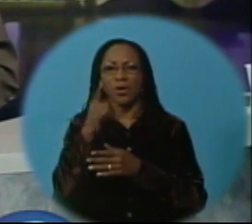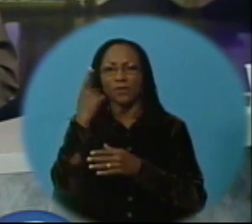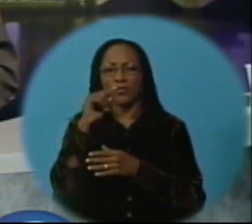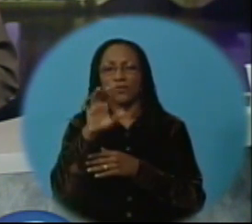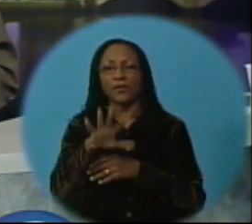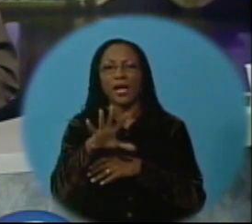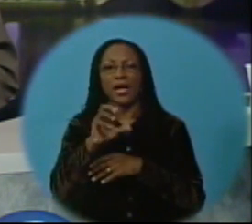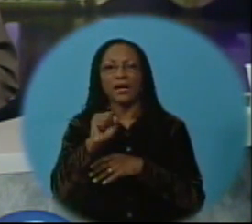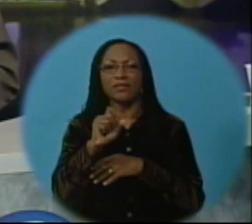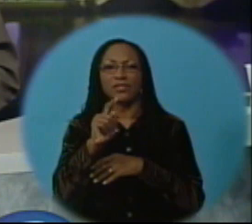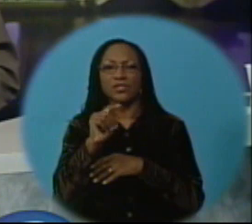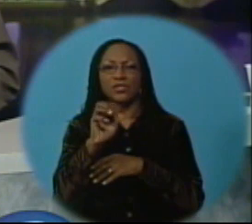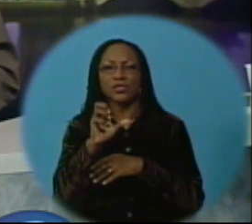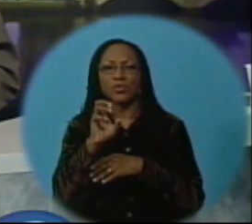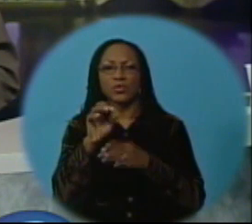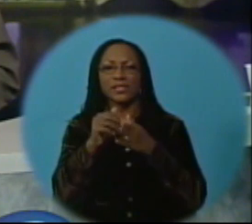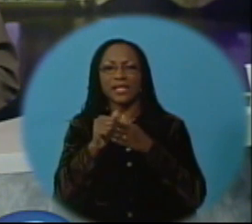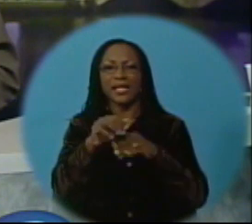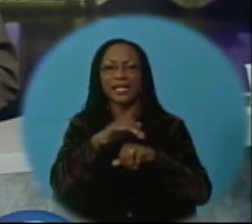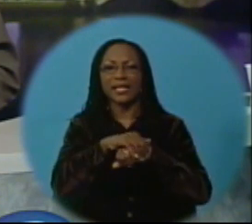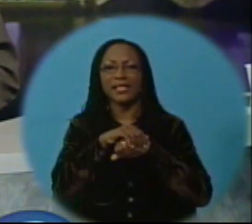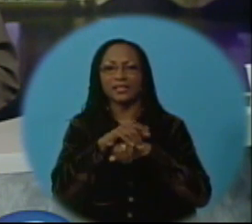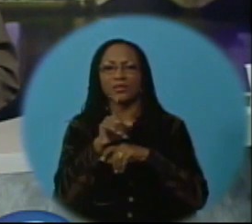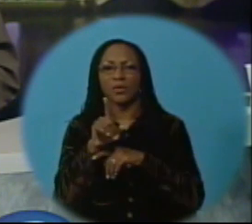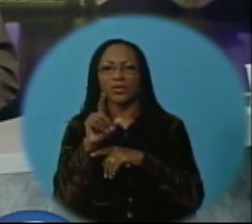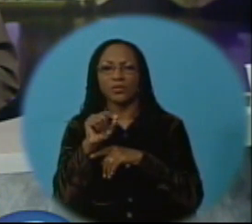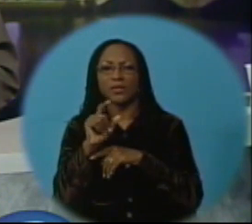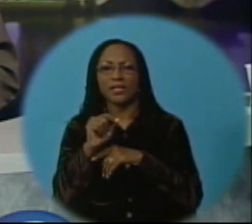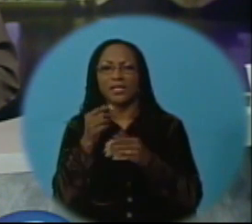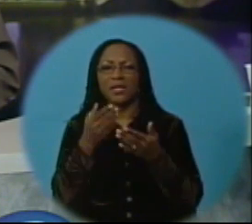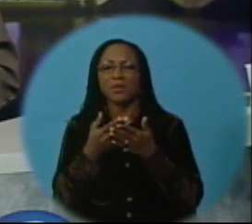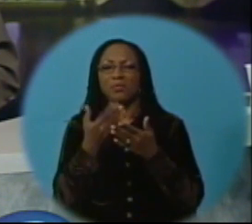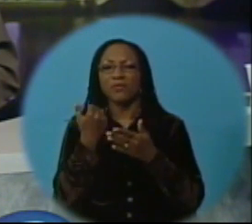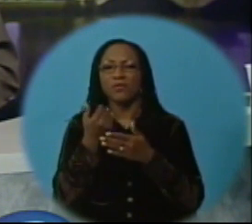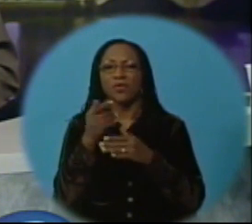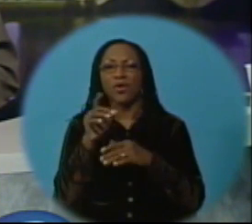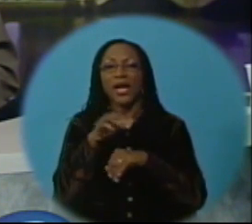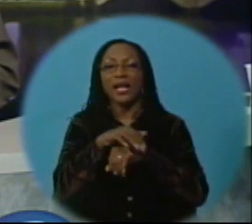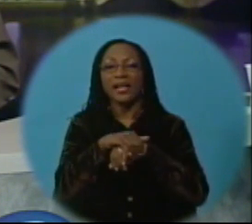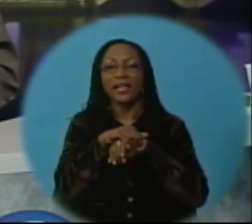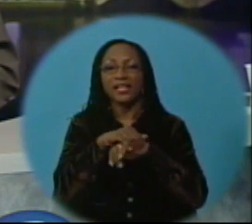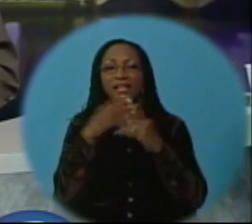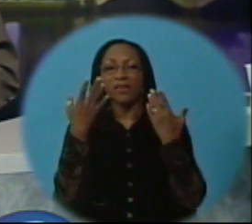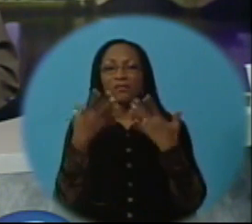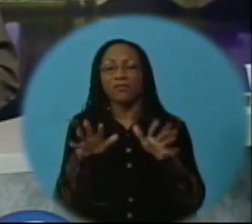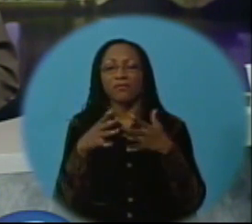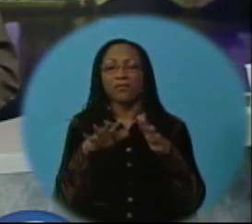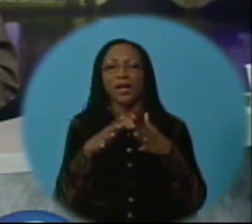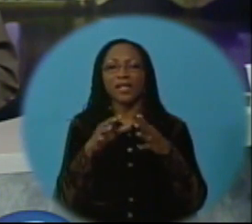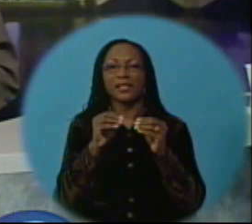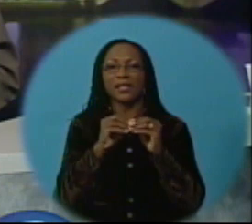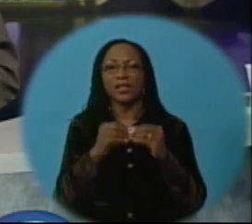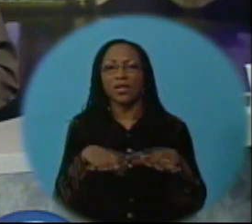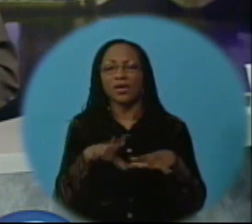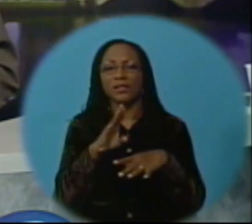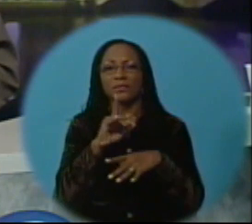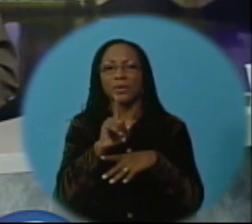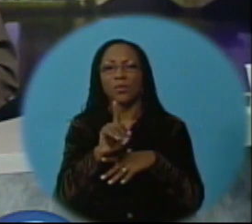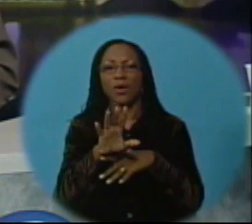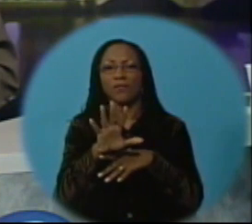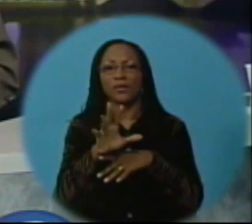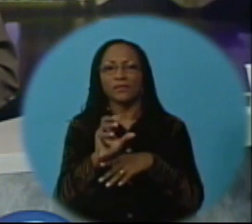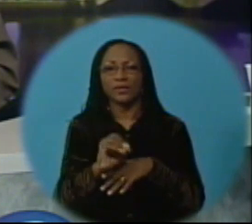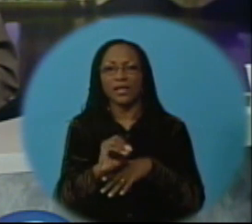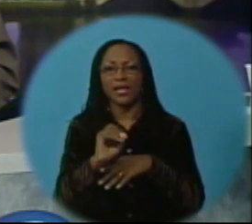with 120 before the tourists finally succumbed by 150 runs at the Wacker. Scores: Australia 385